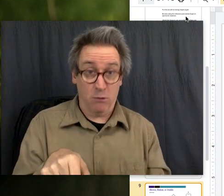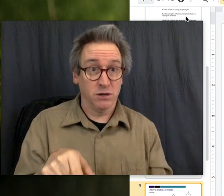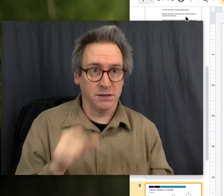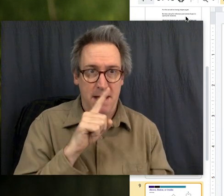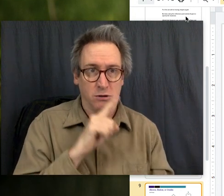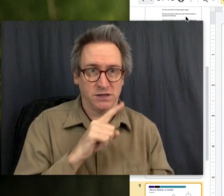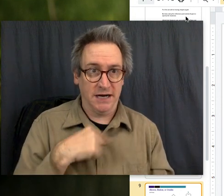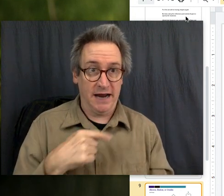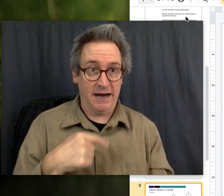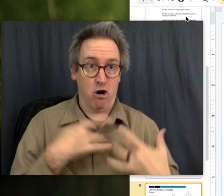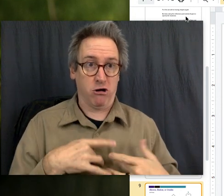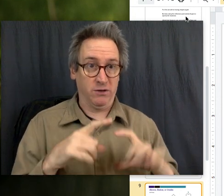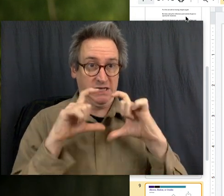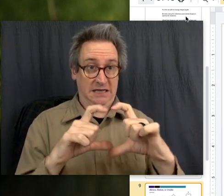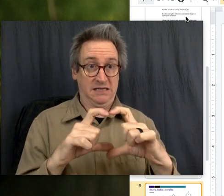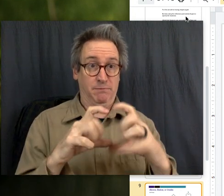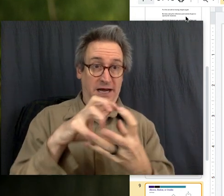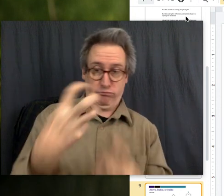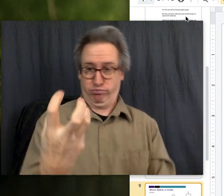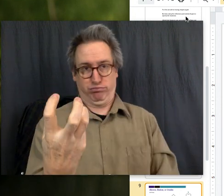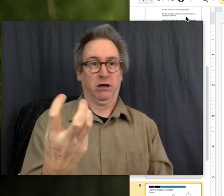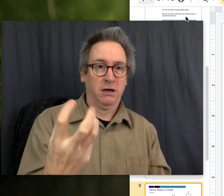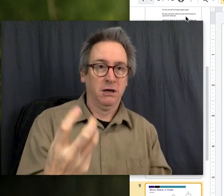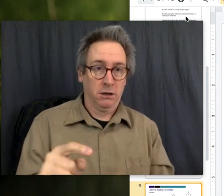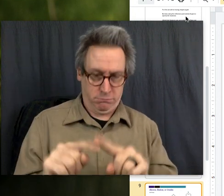but that was a mouse and it had a heart that was like this big.